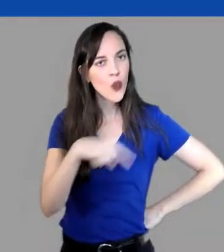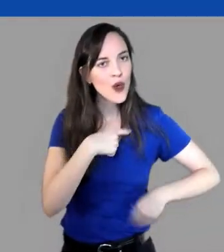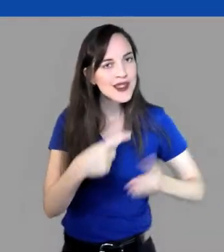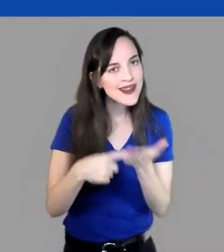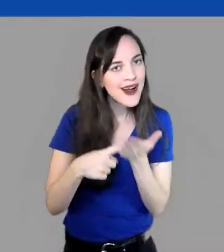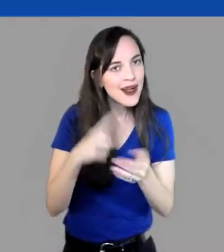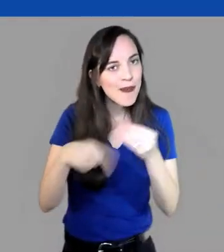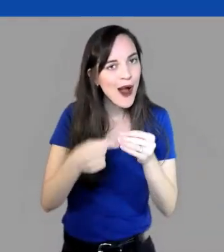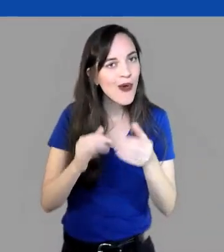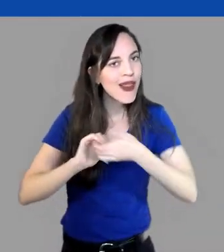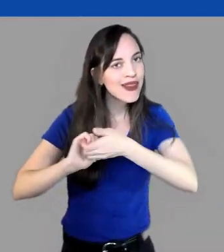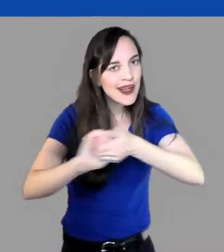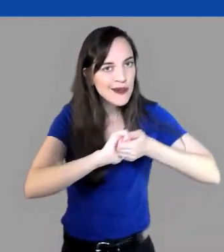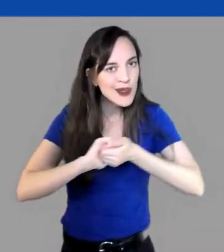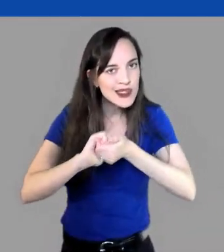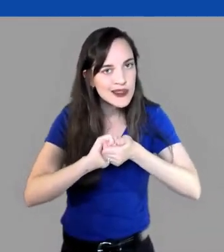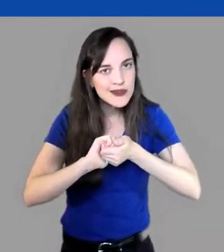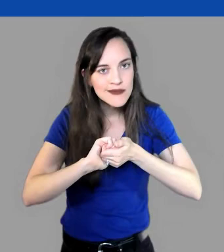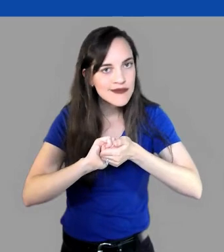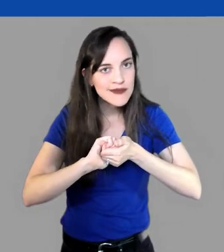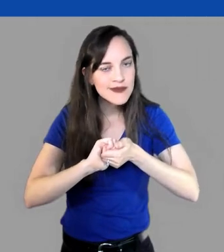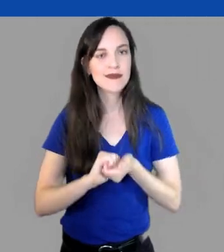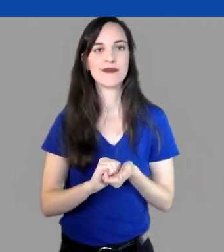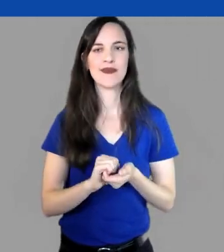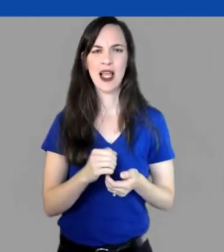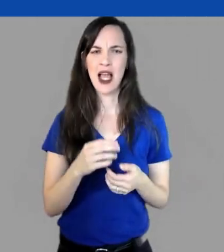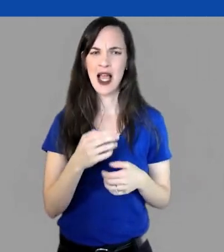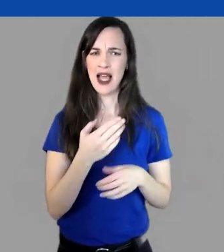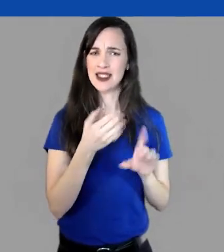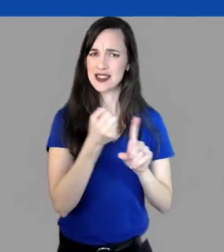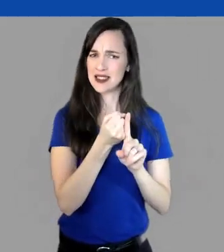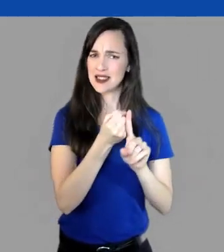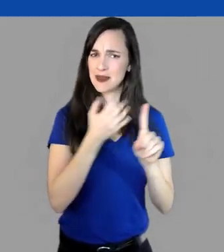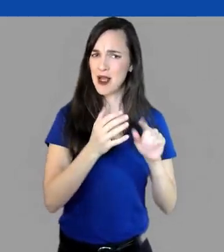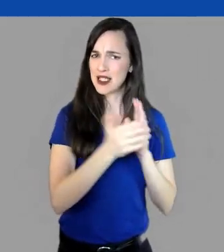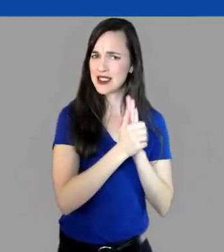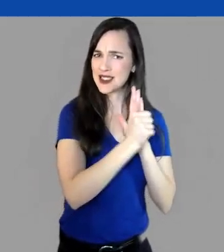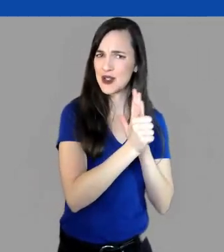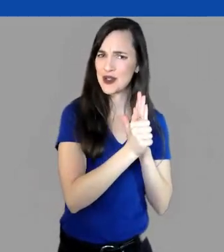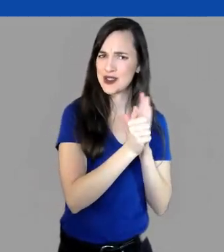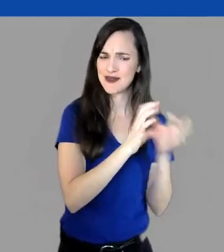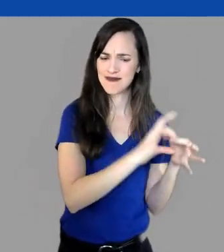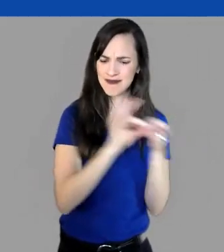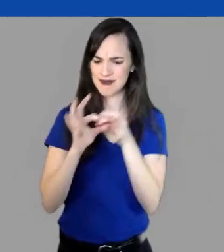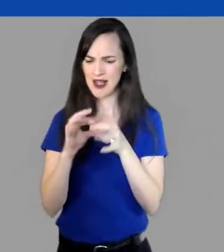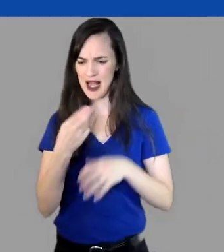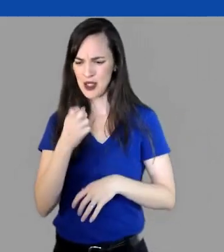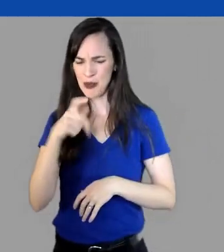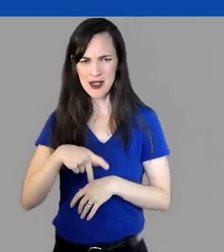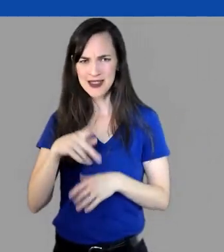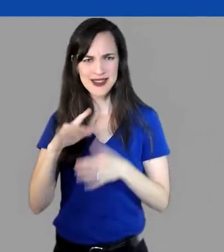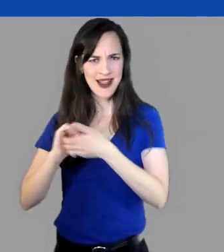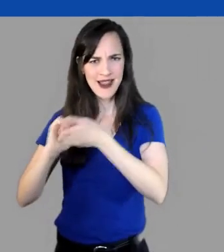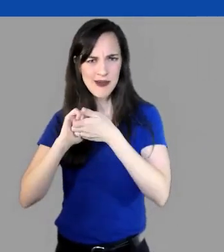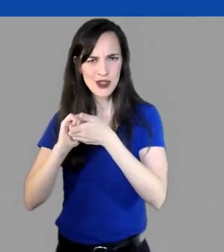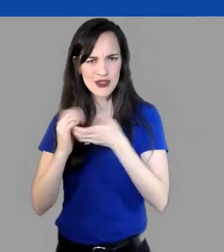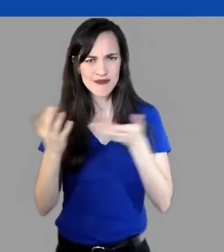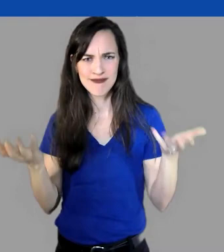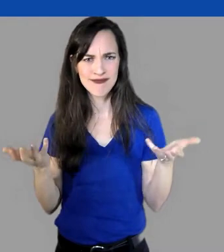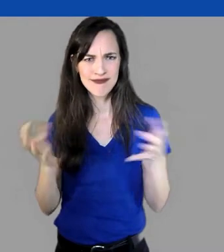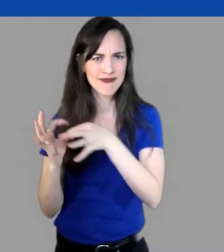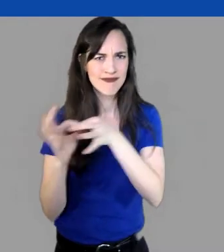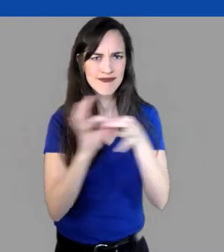Hold up We're talking about collaboration What do the Expanded Skills have to do with the